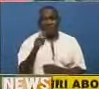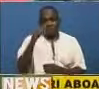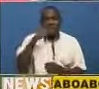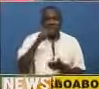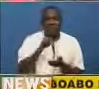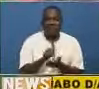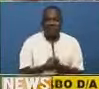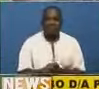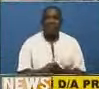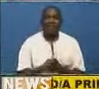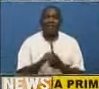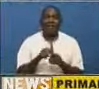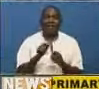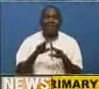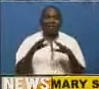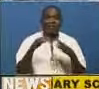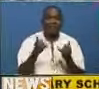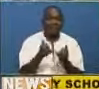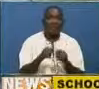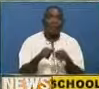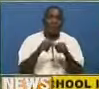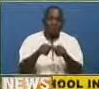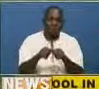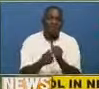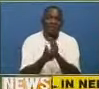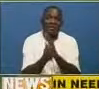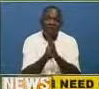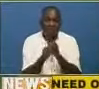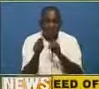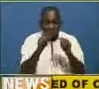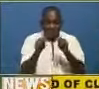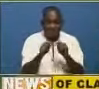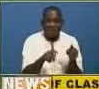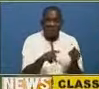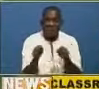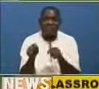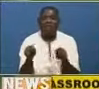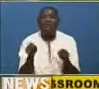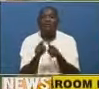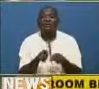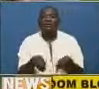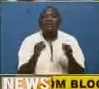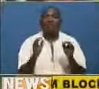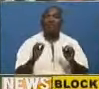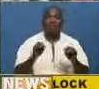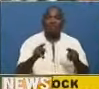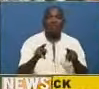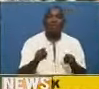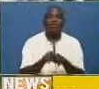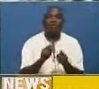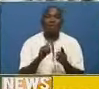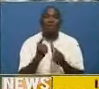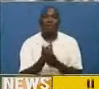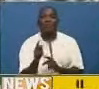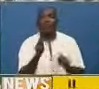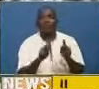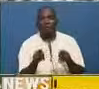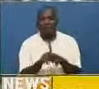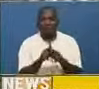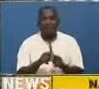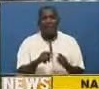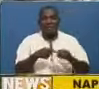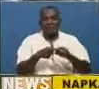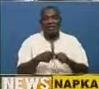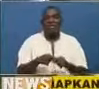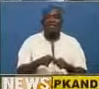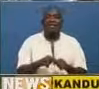Lorili, said the company is pursuing skills and technology transfer to give opportunity to locals to assume